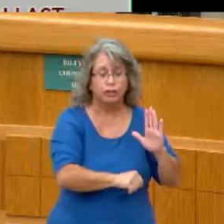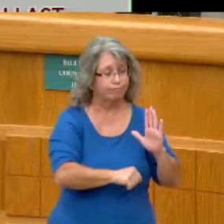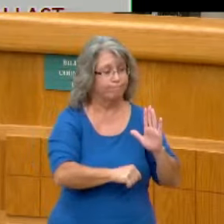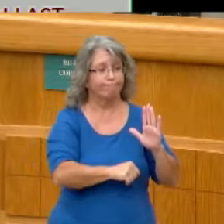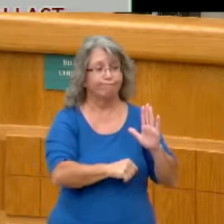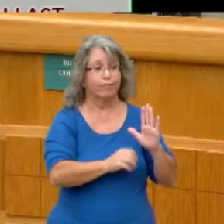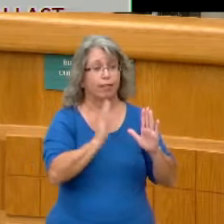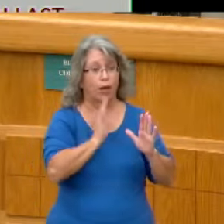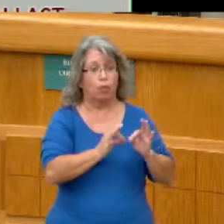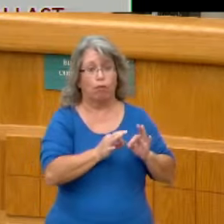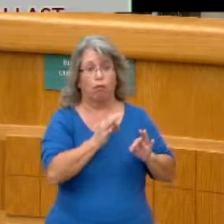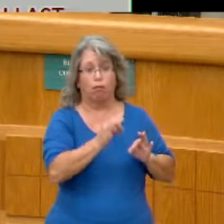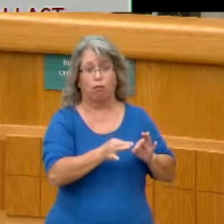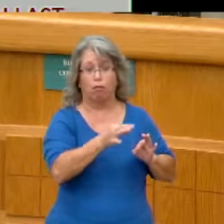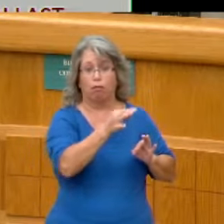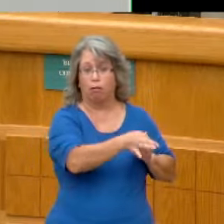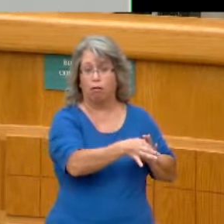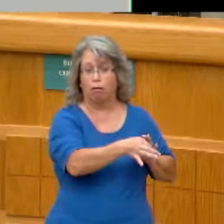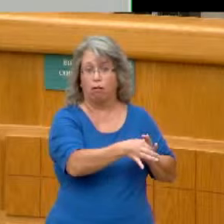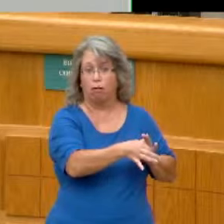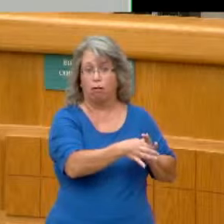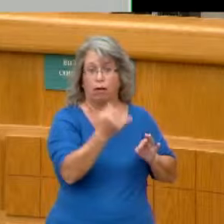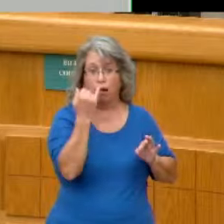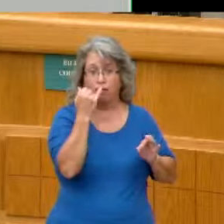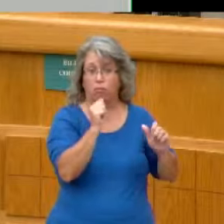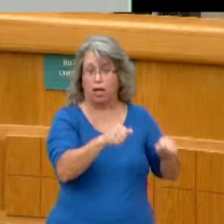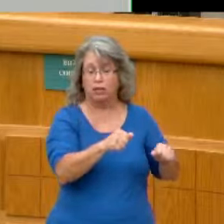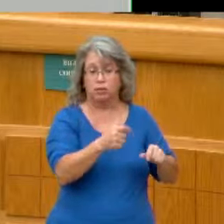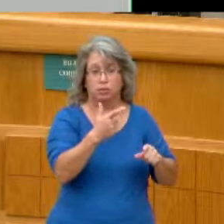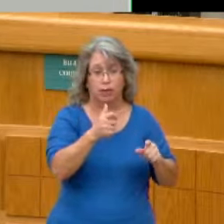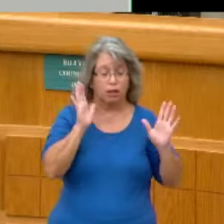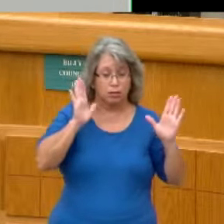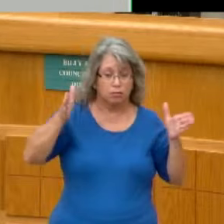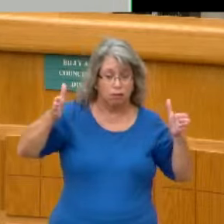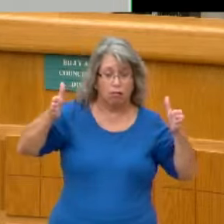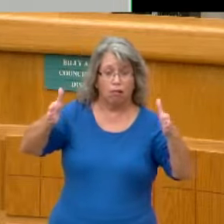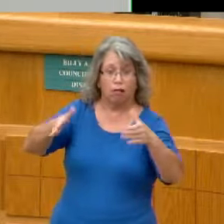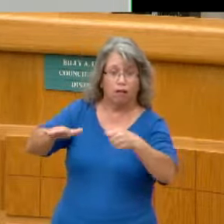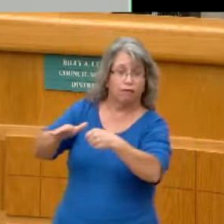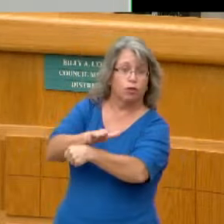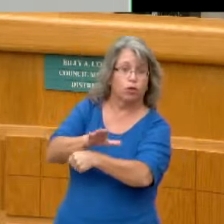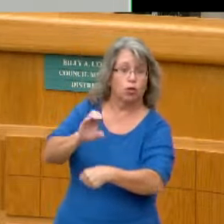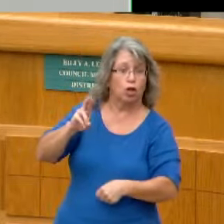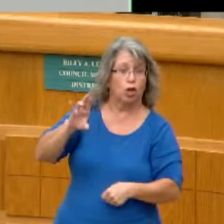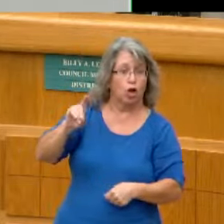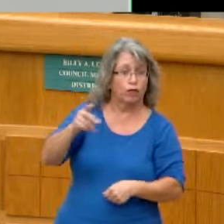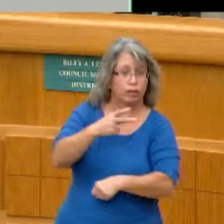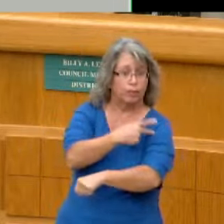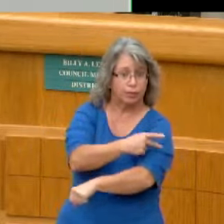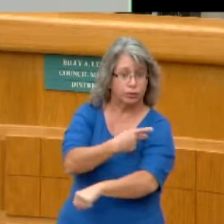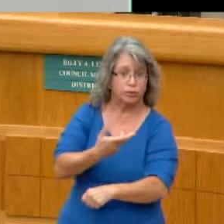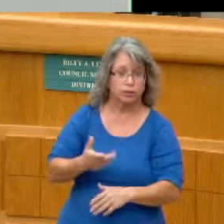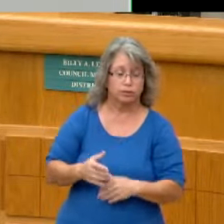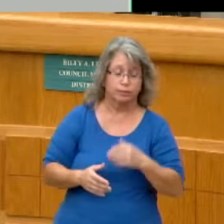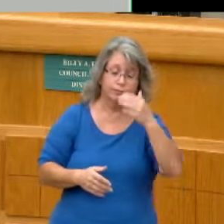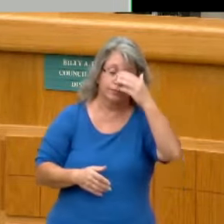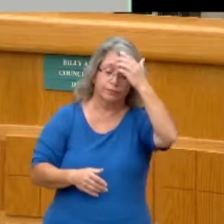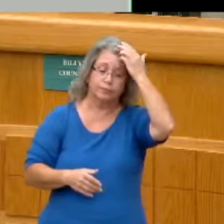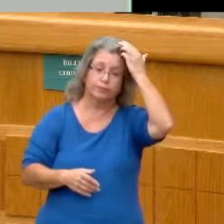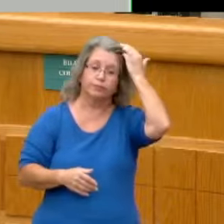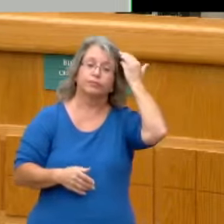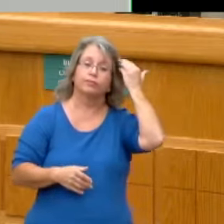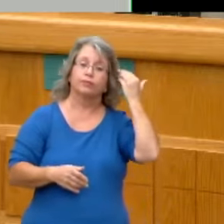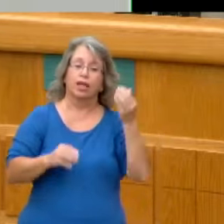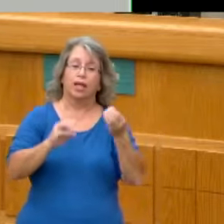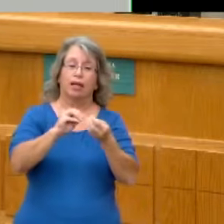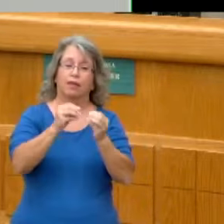going to be delaying surgeries like that. Okay, lastly, for fatalities, the fatality numbers